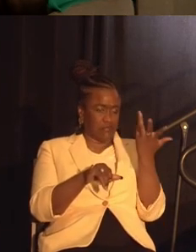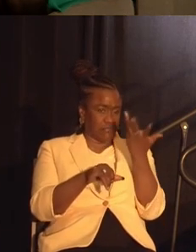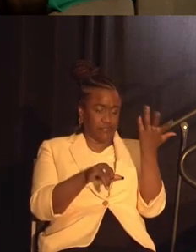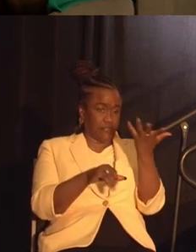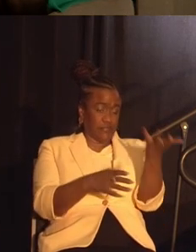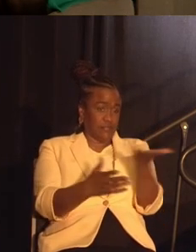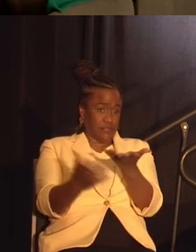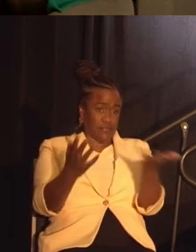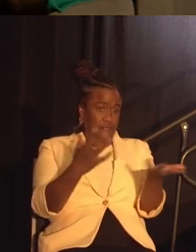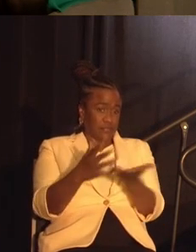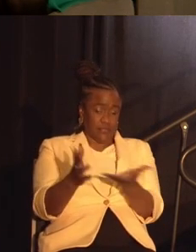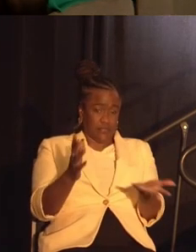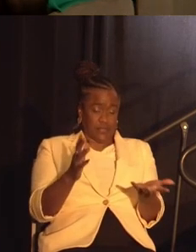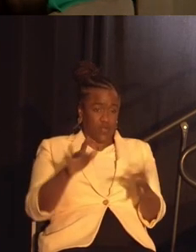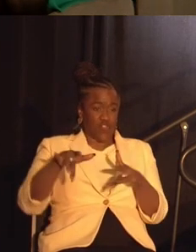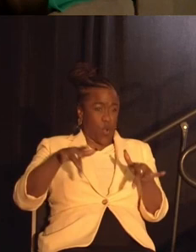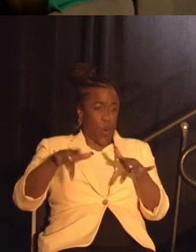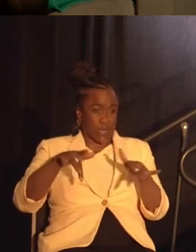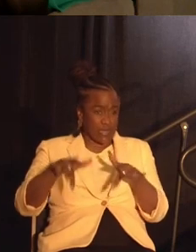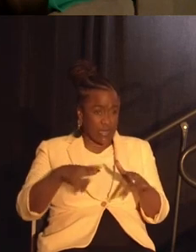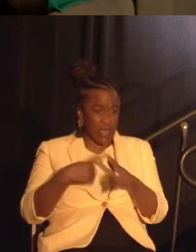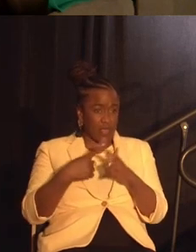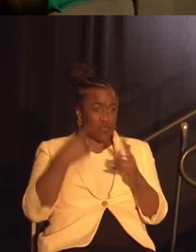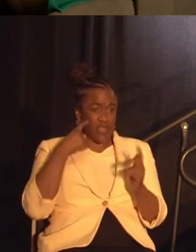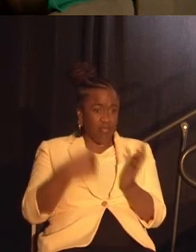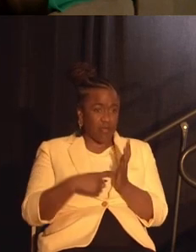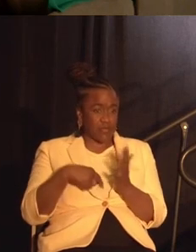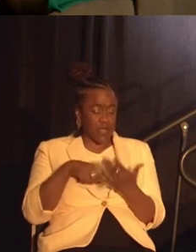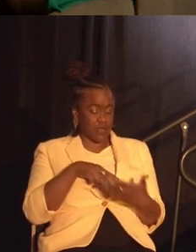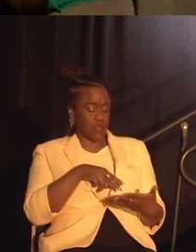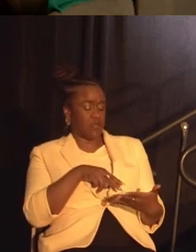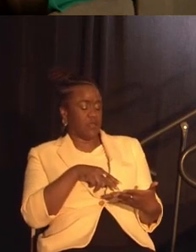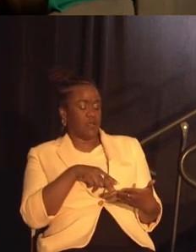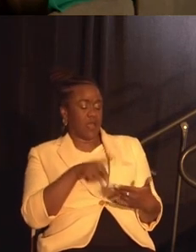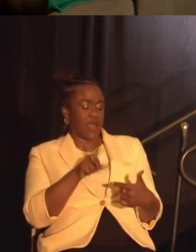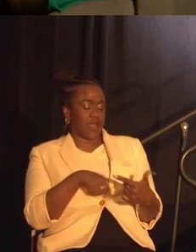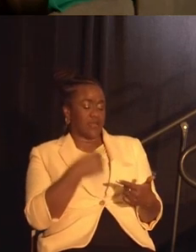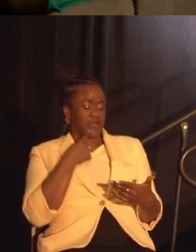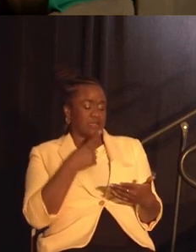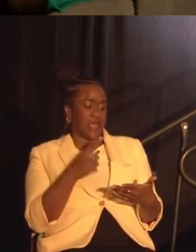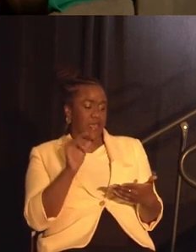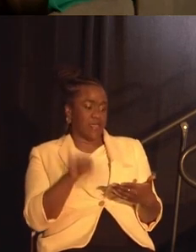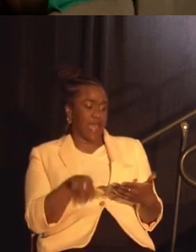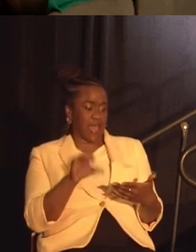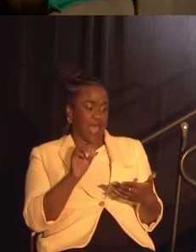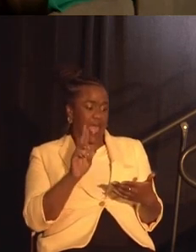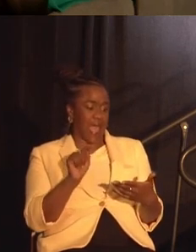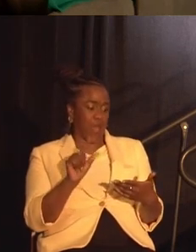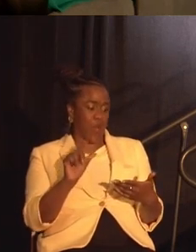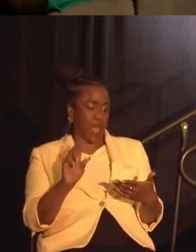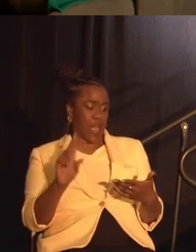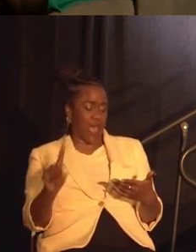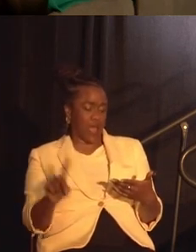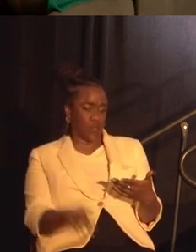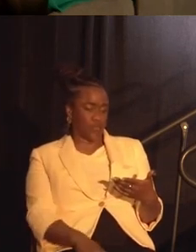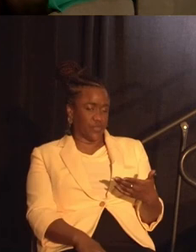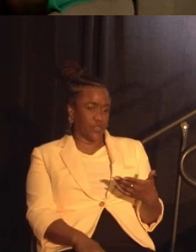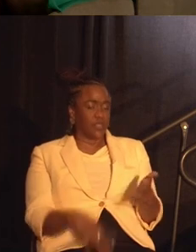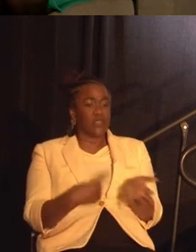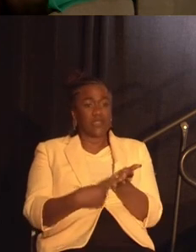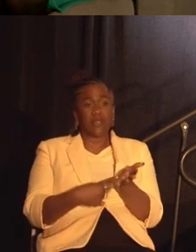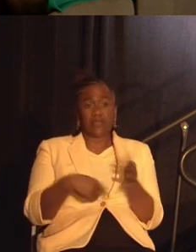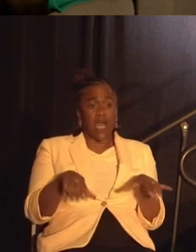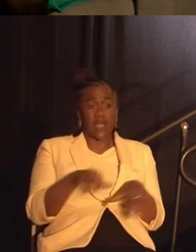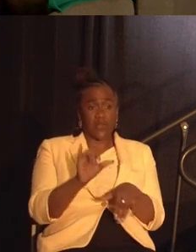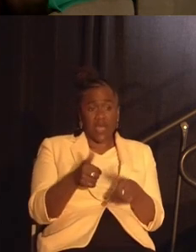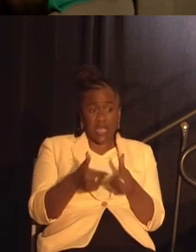the recording booth and realizing that I've written something that cannot be said out loud. And sometimes I do anyway, because